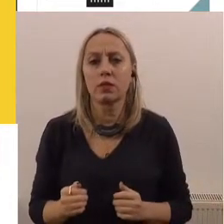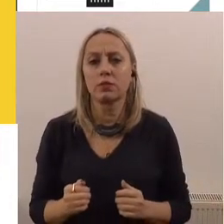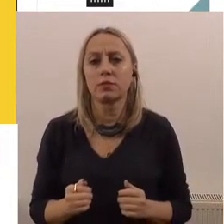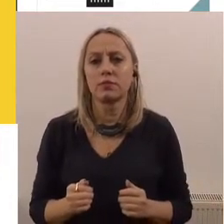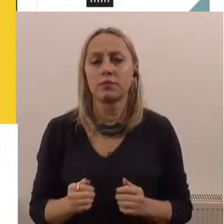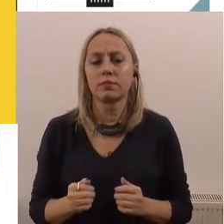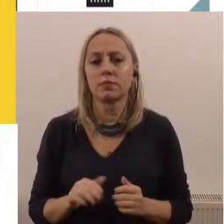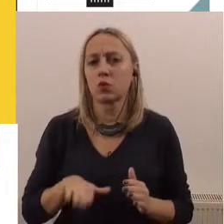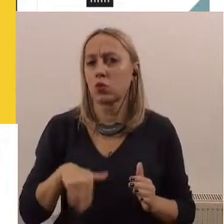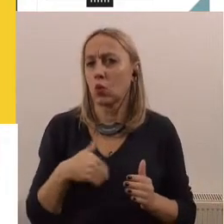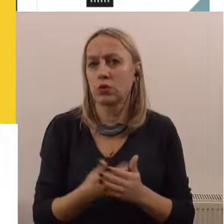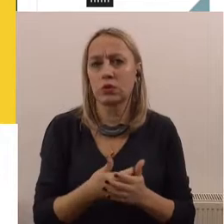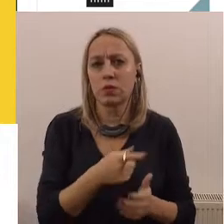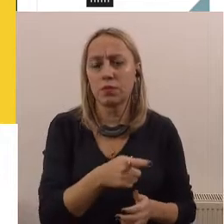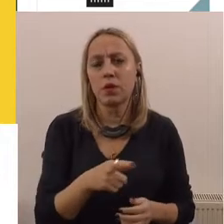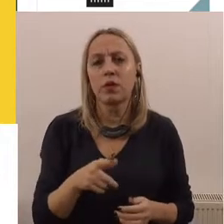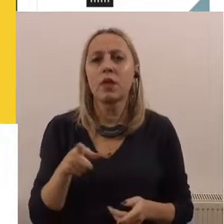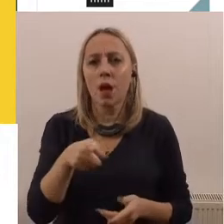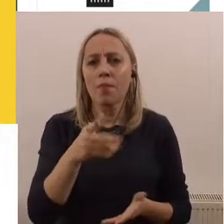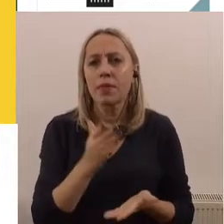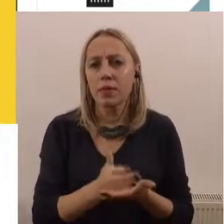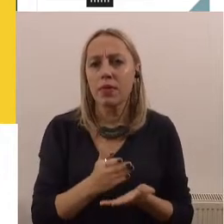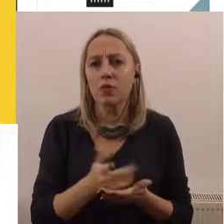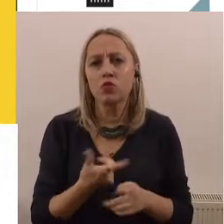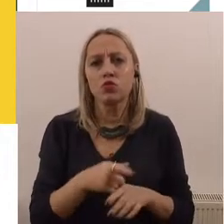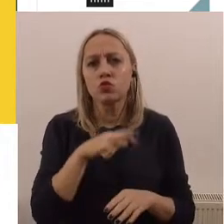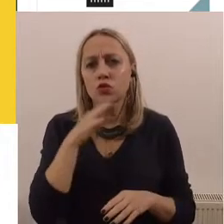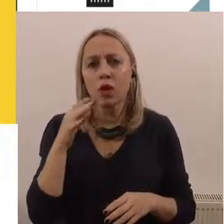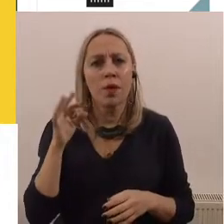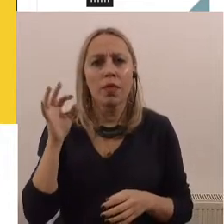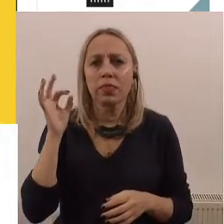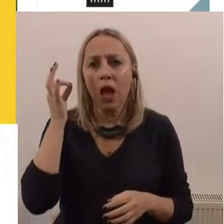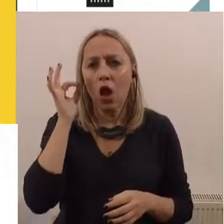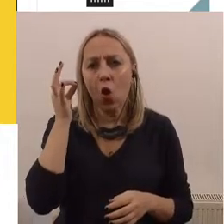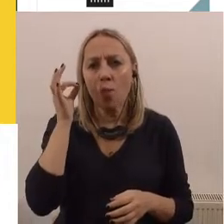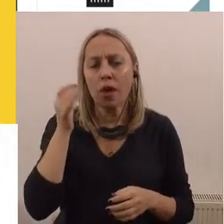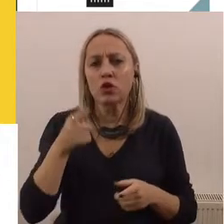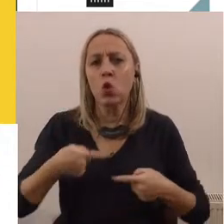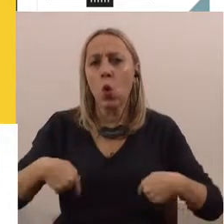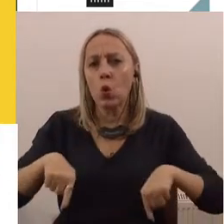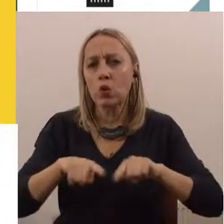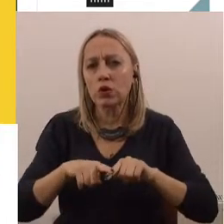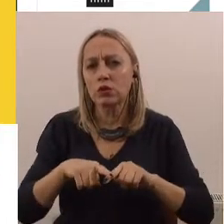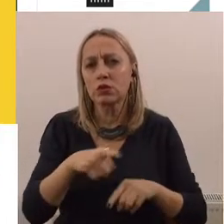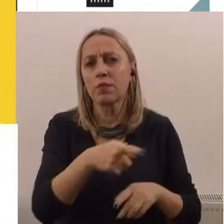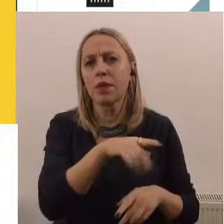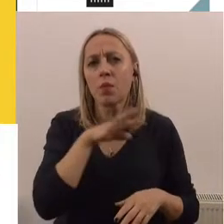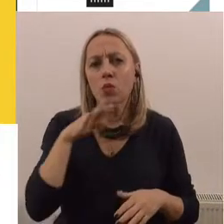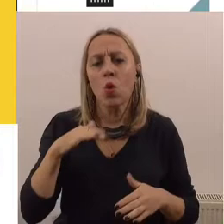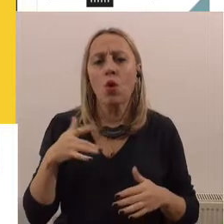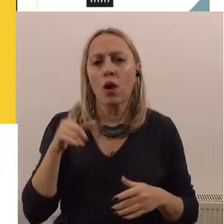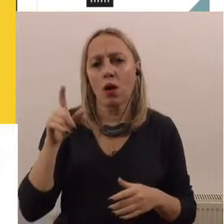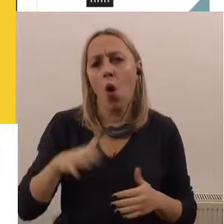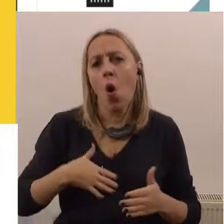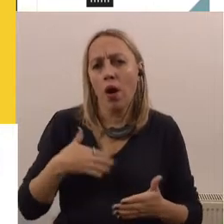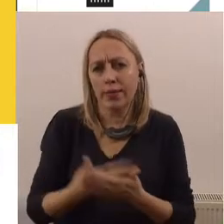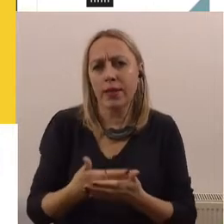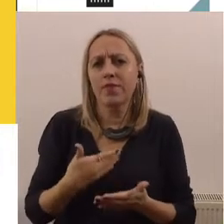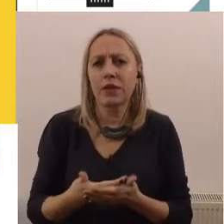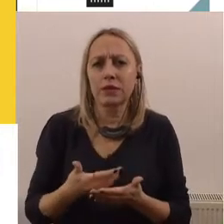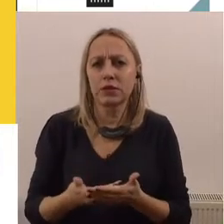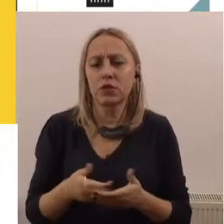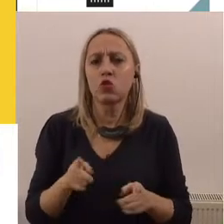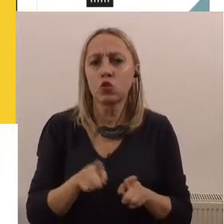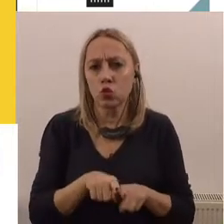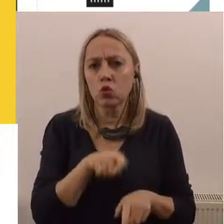for NGOs, activists, artists. So totally different energy. As I said, they work mostly like